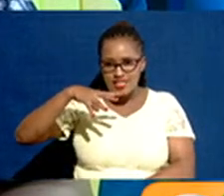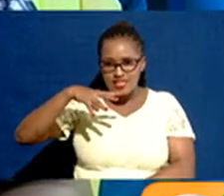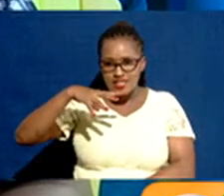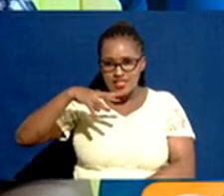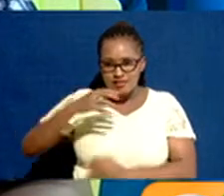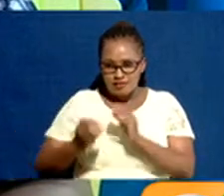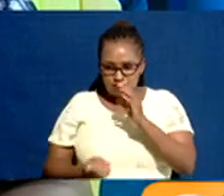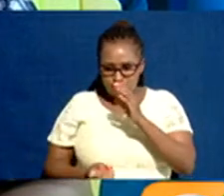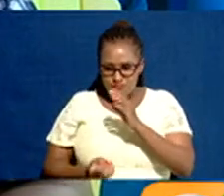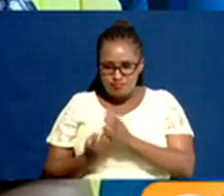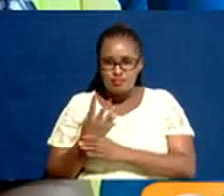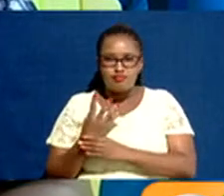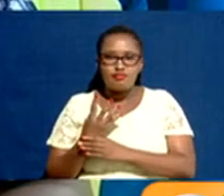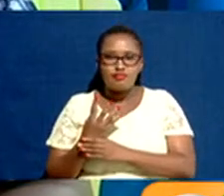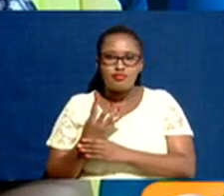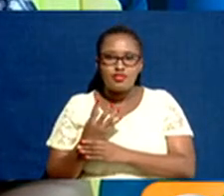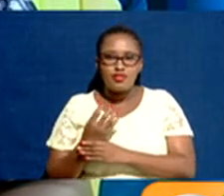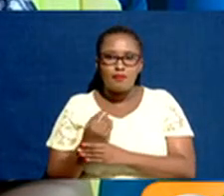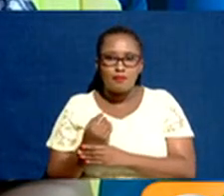generated